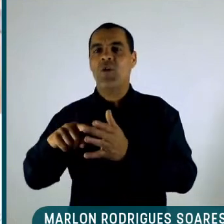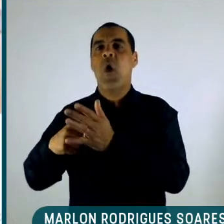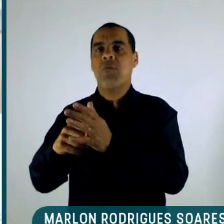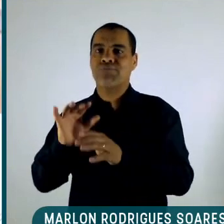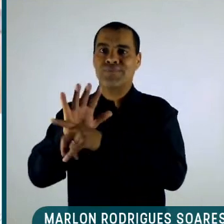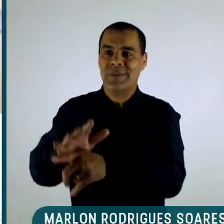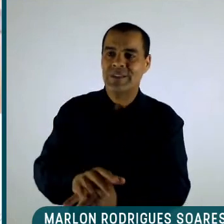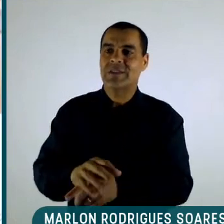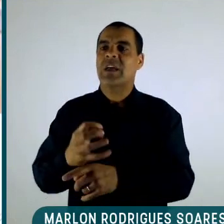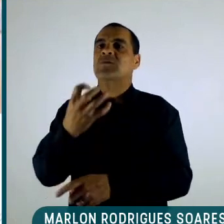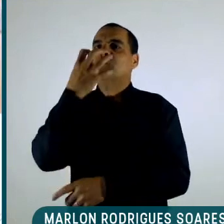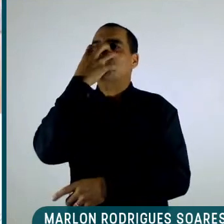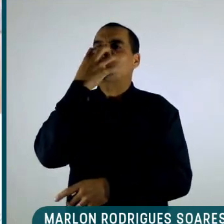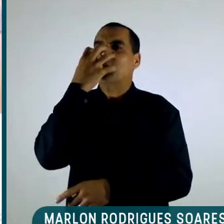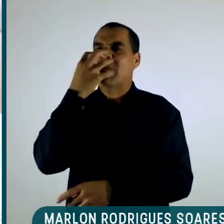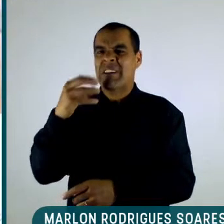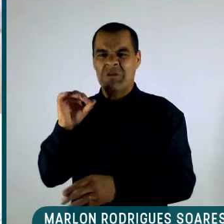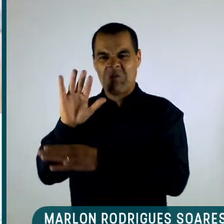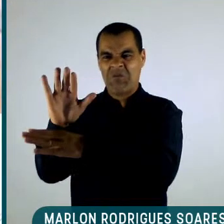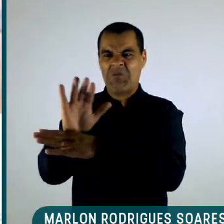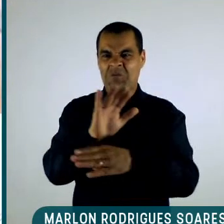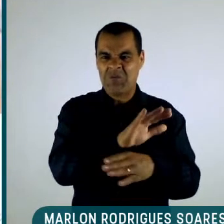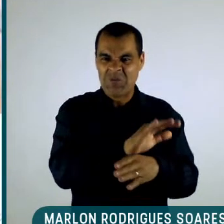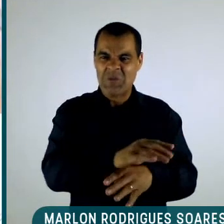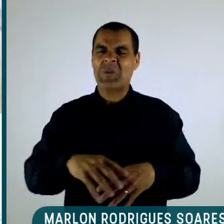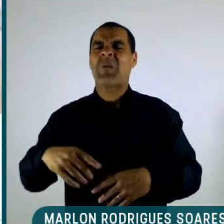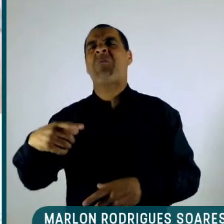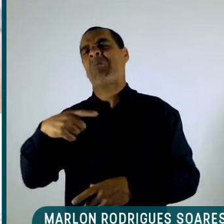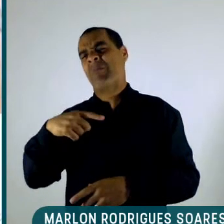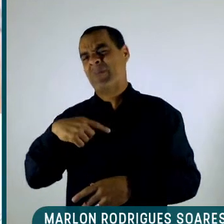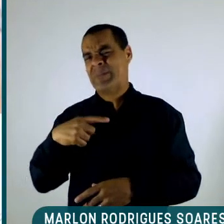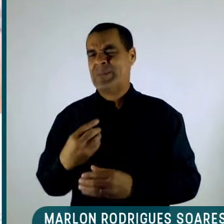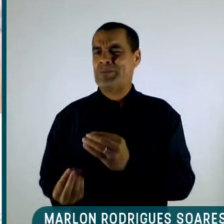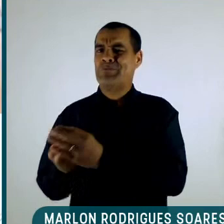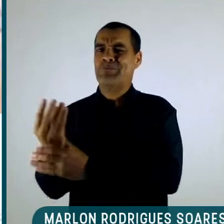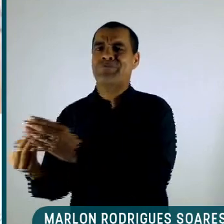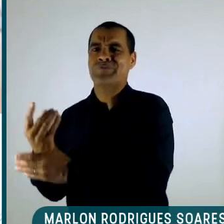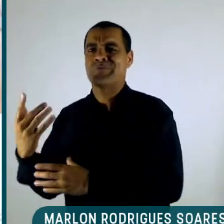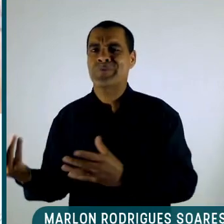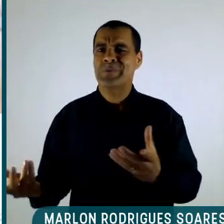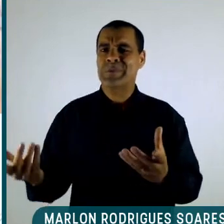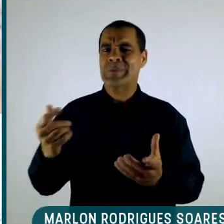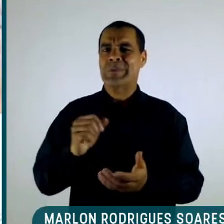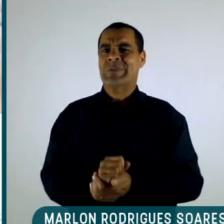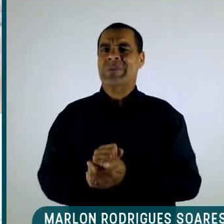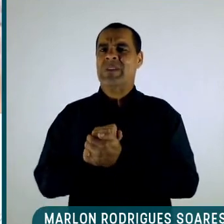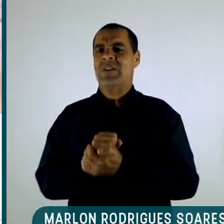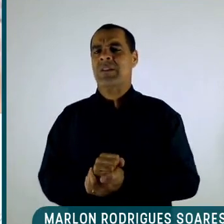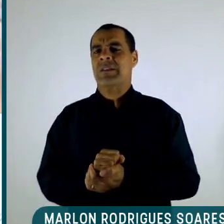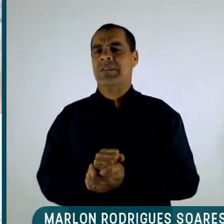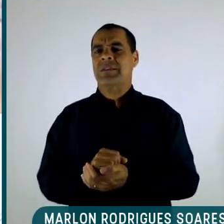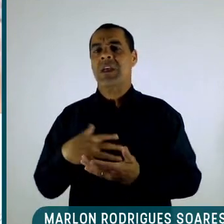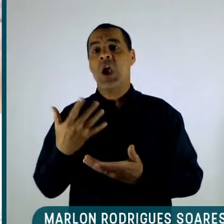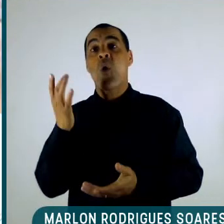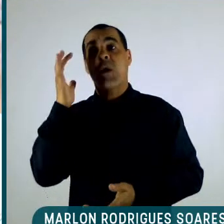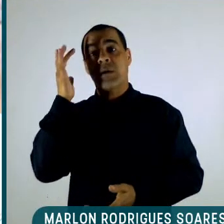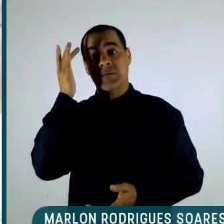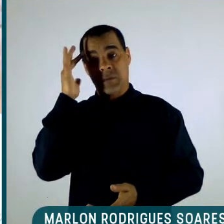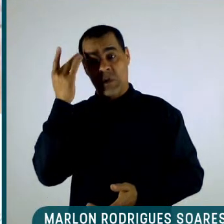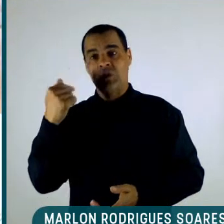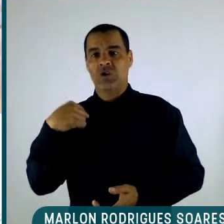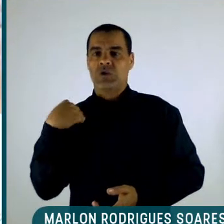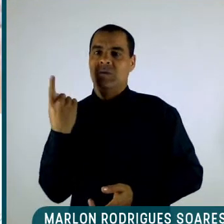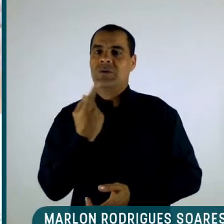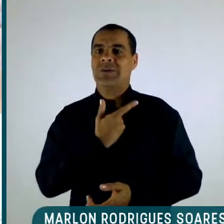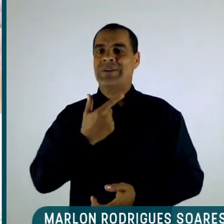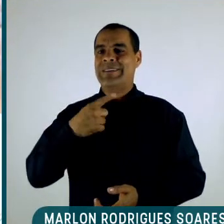you just paid attention of how the SUS was able to organize itself in this pandemic with all the equipment it needed,